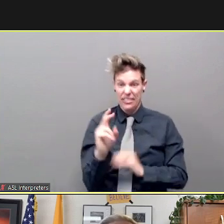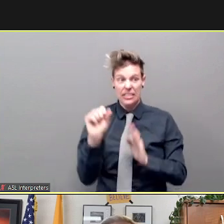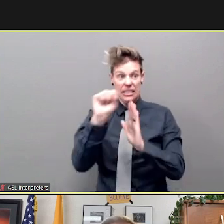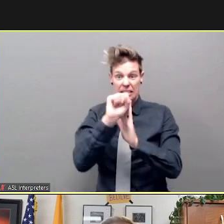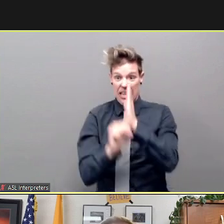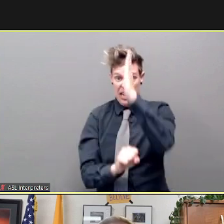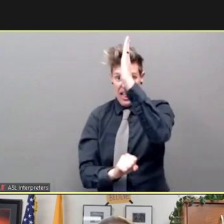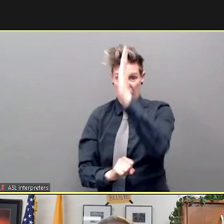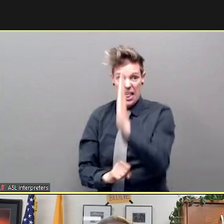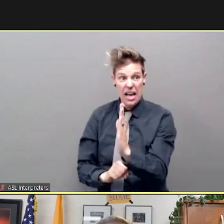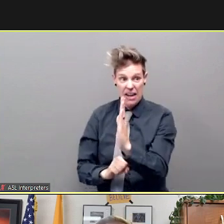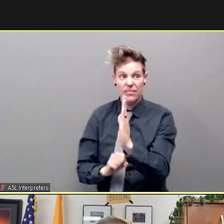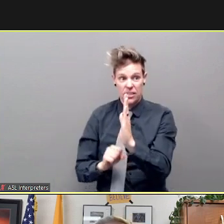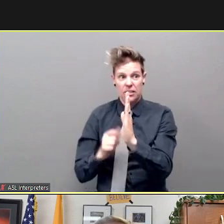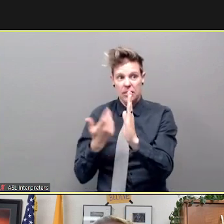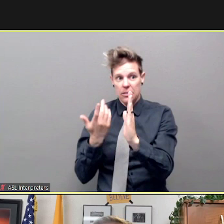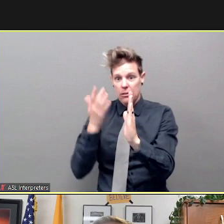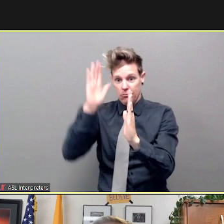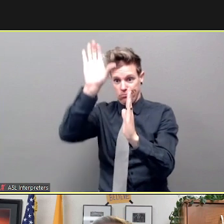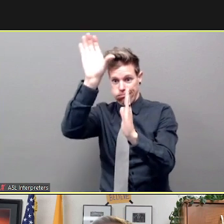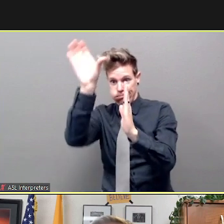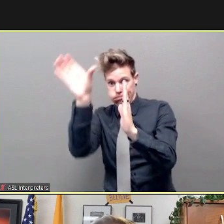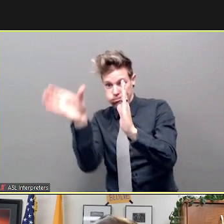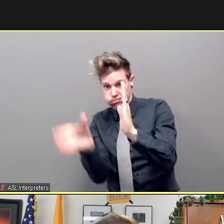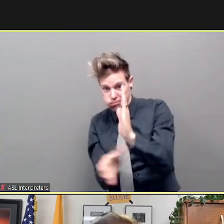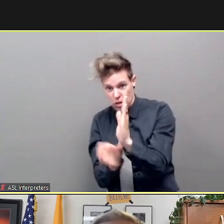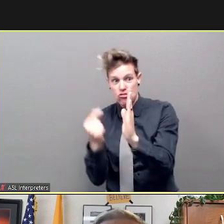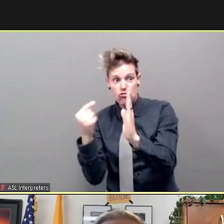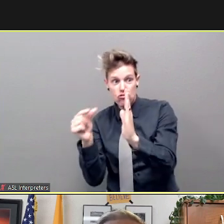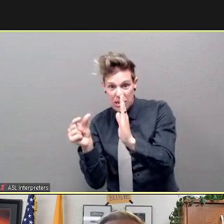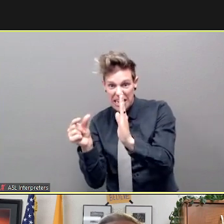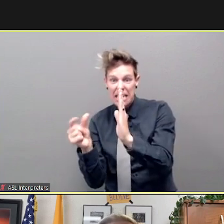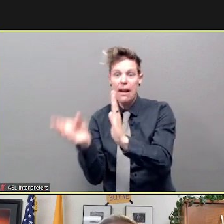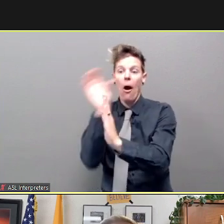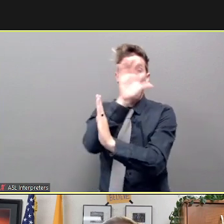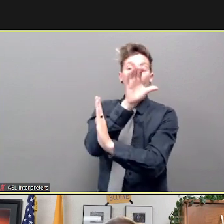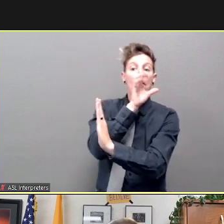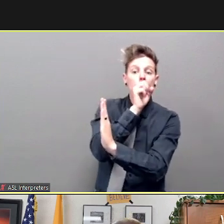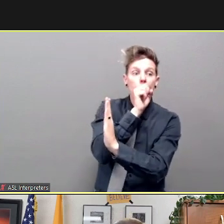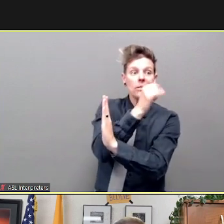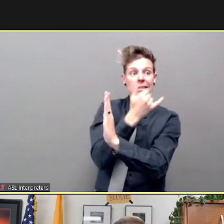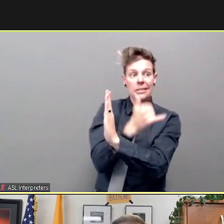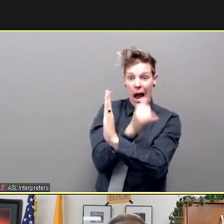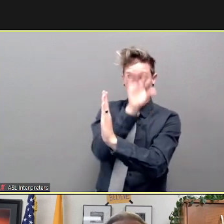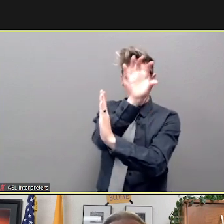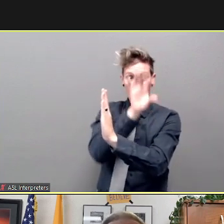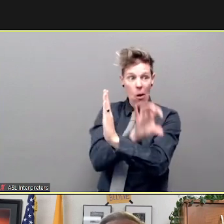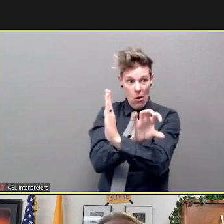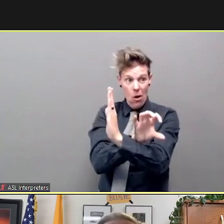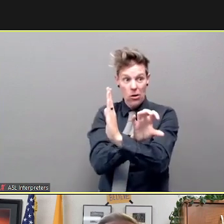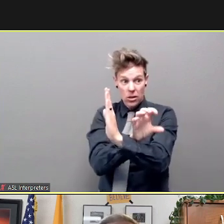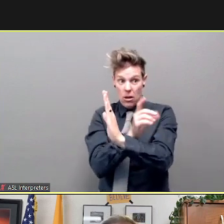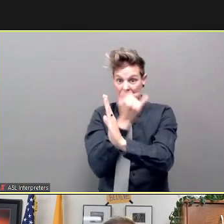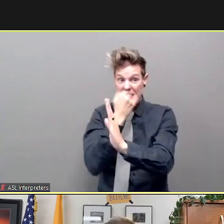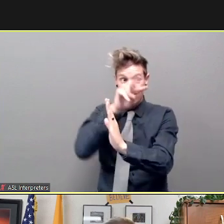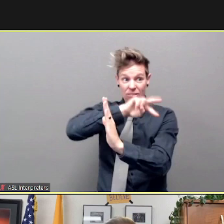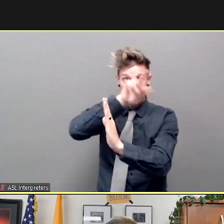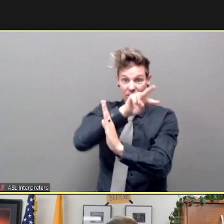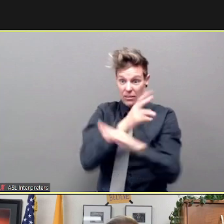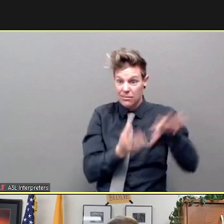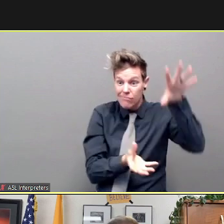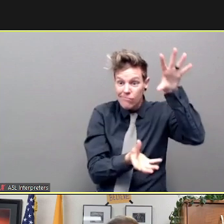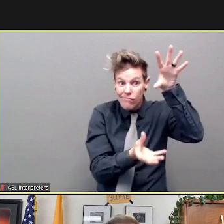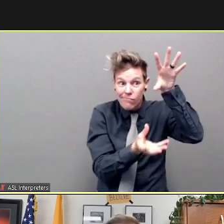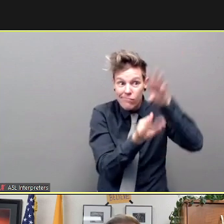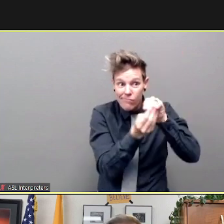counties, is yellow or orange, but way, way more than half the population is in a yellow or orange county right